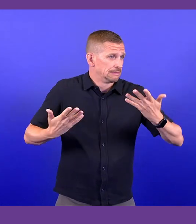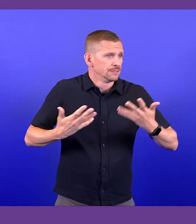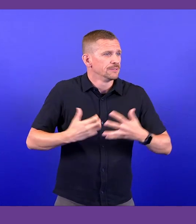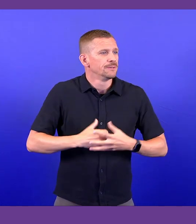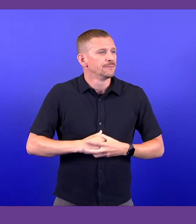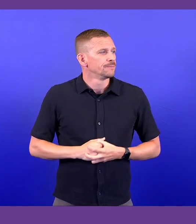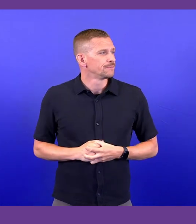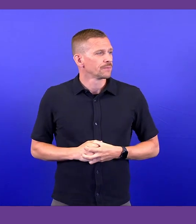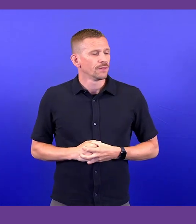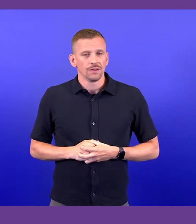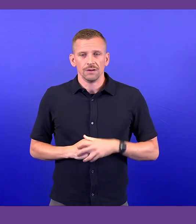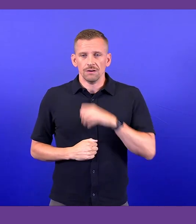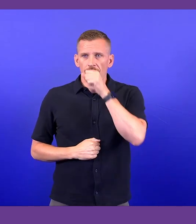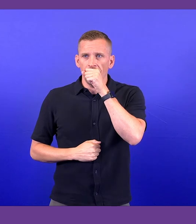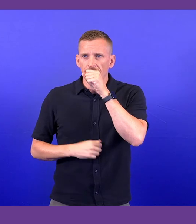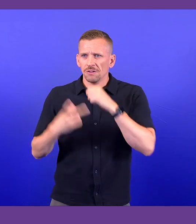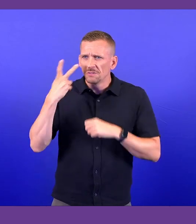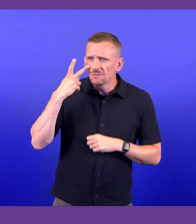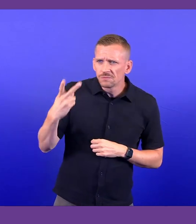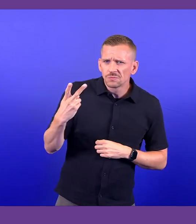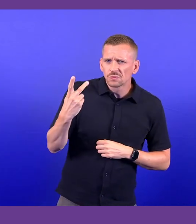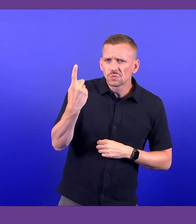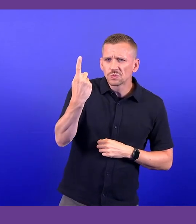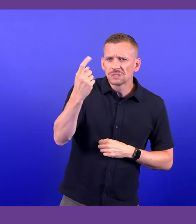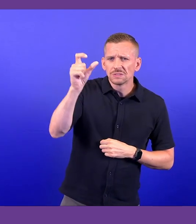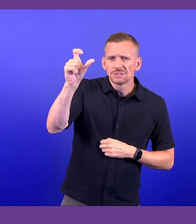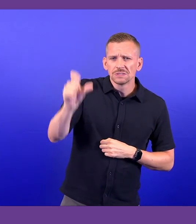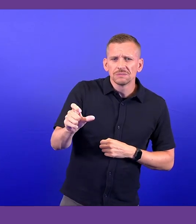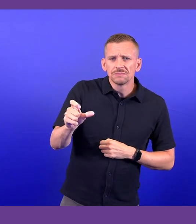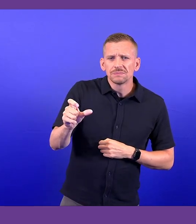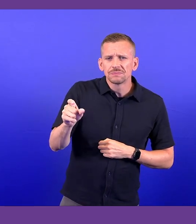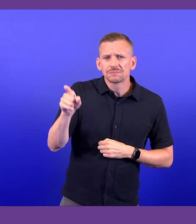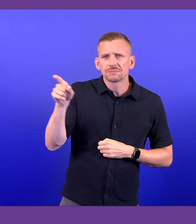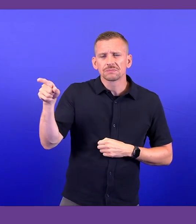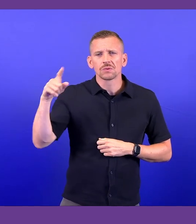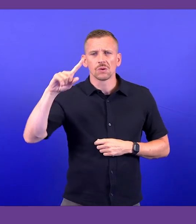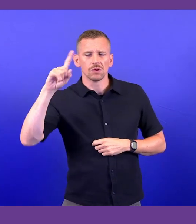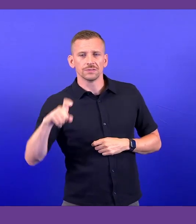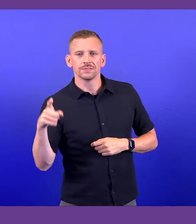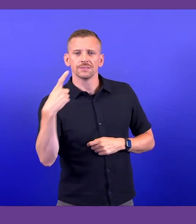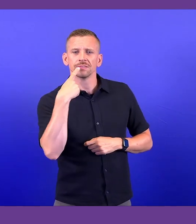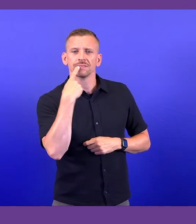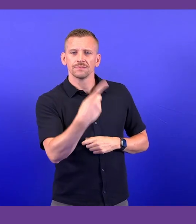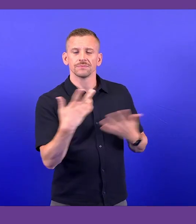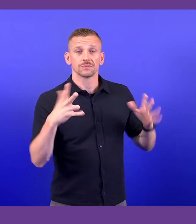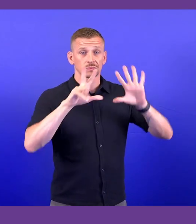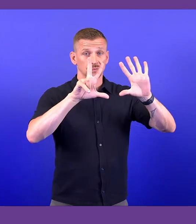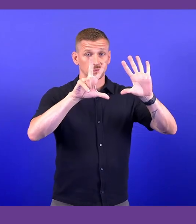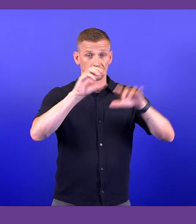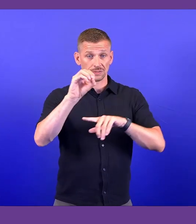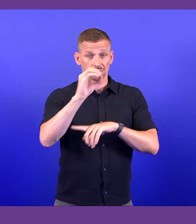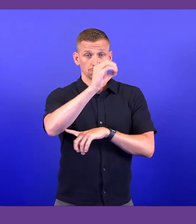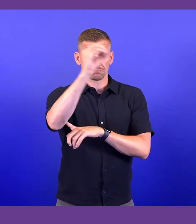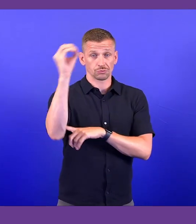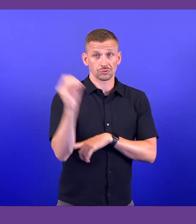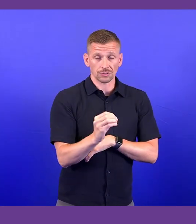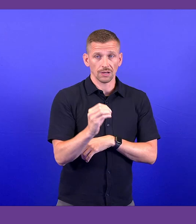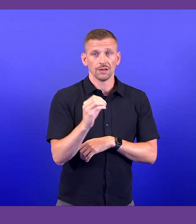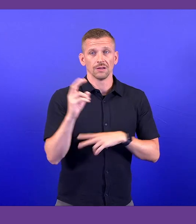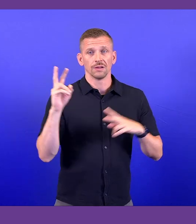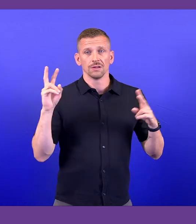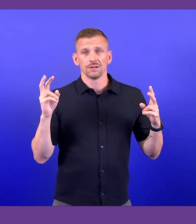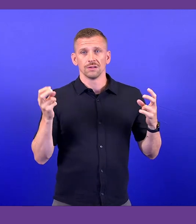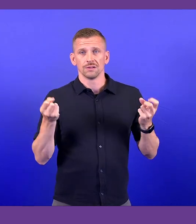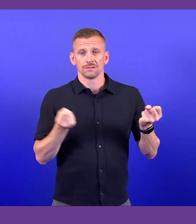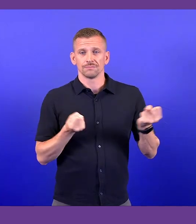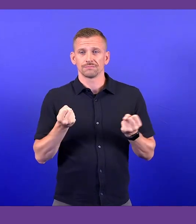gap, and this is that 80% of trips that people make are made by car. And disabled people would want